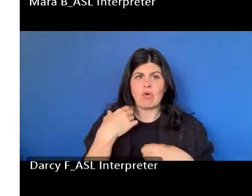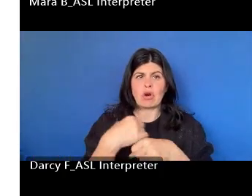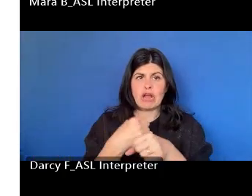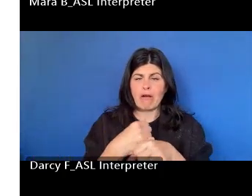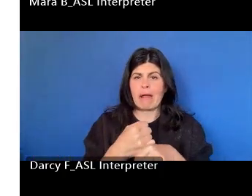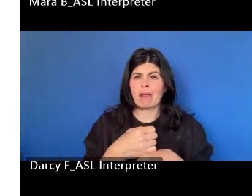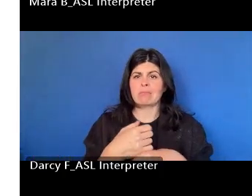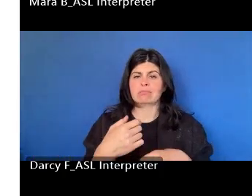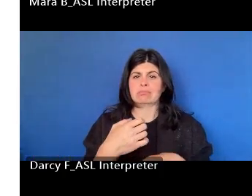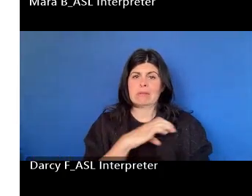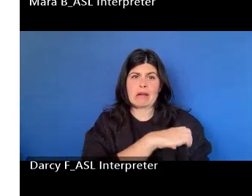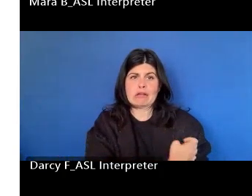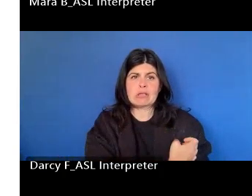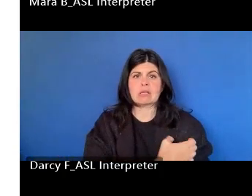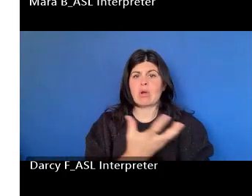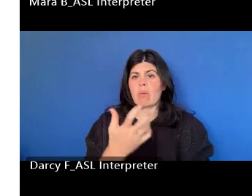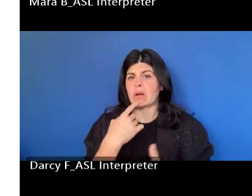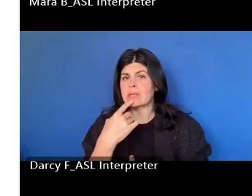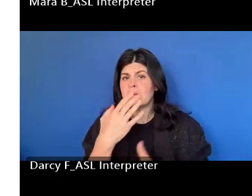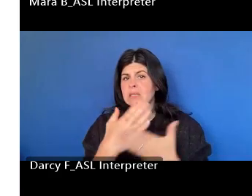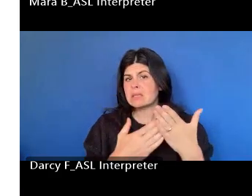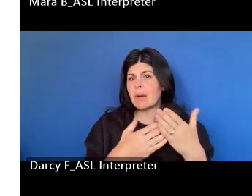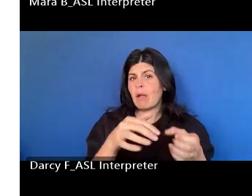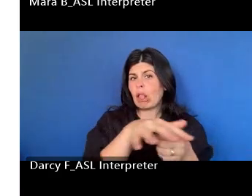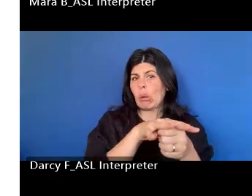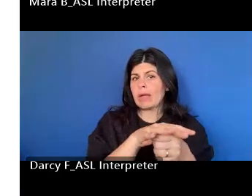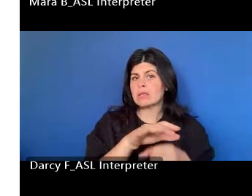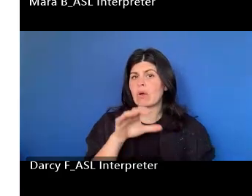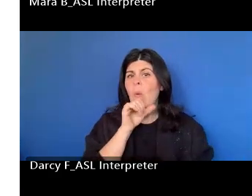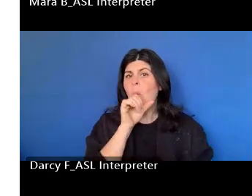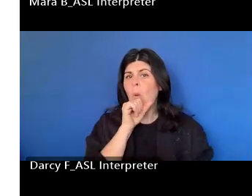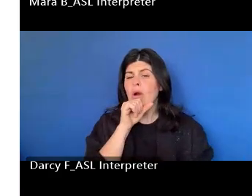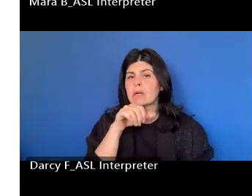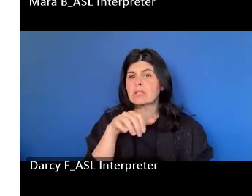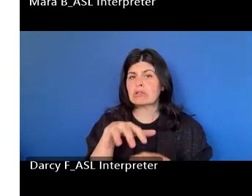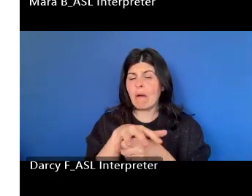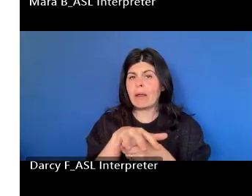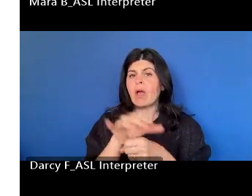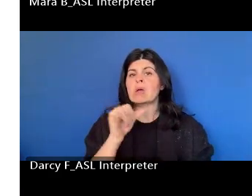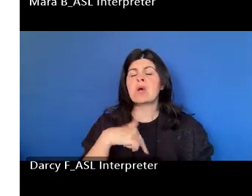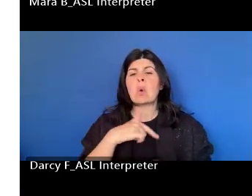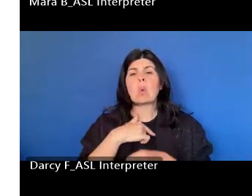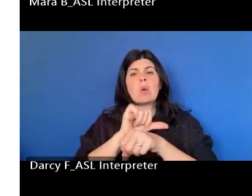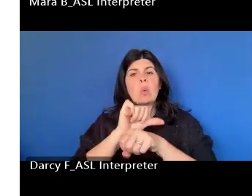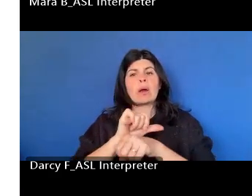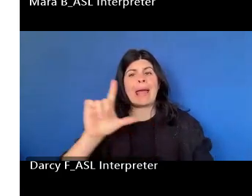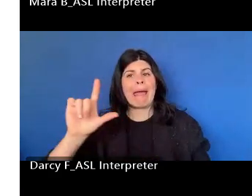if there are locations in Orange County, but we also work in Orange County, LA County. And